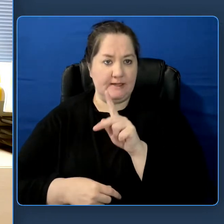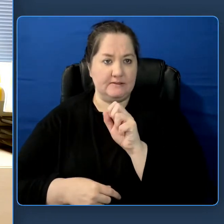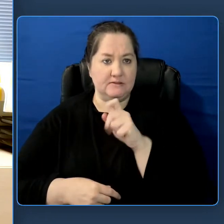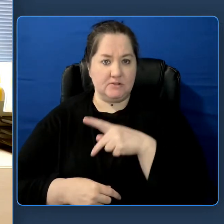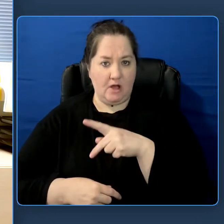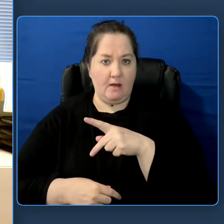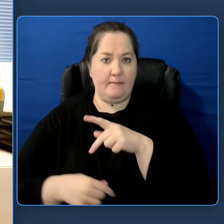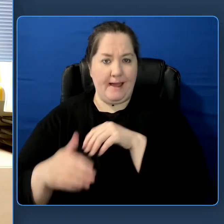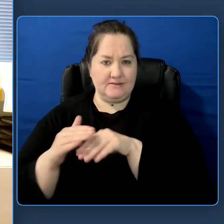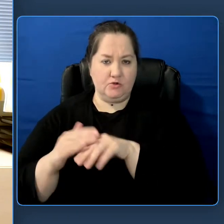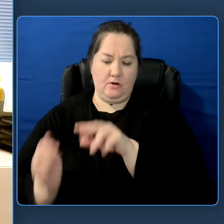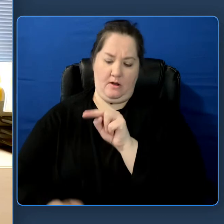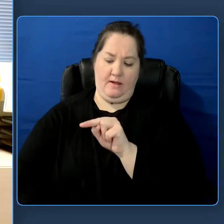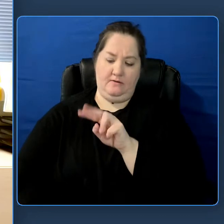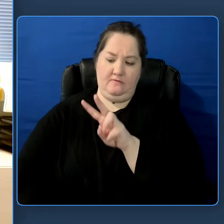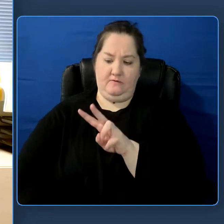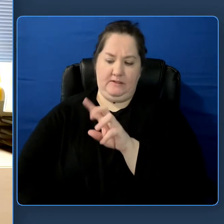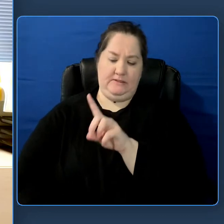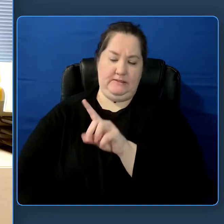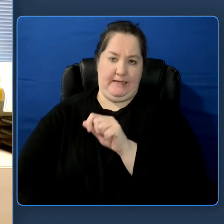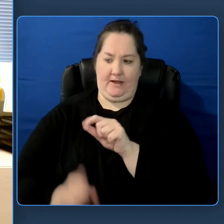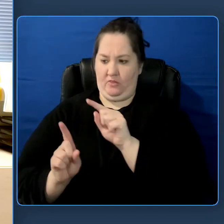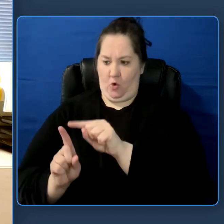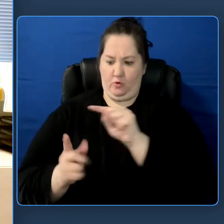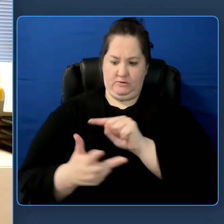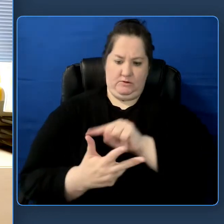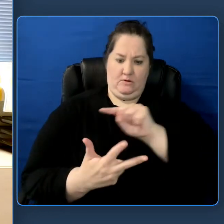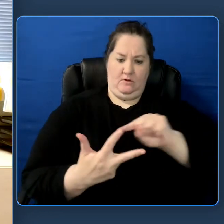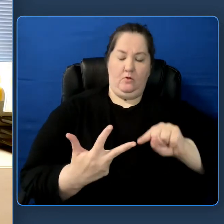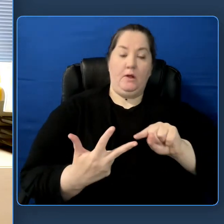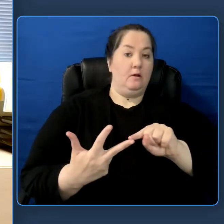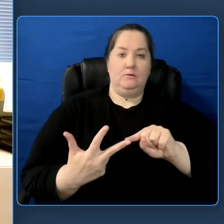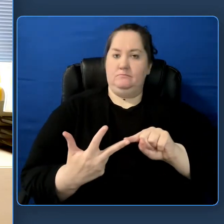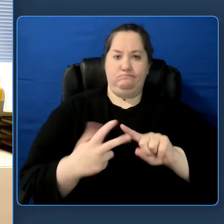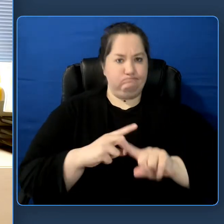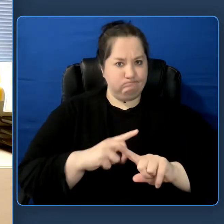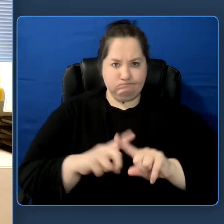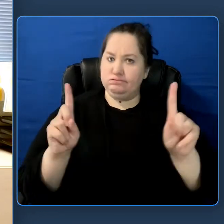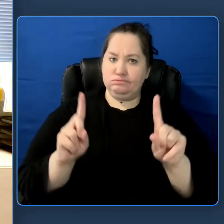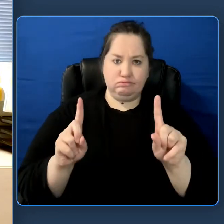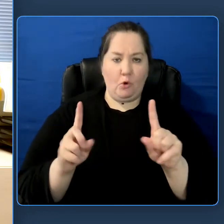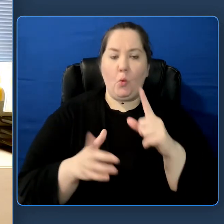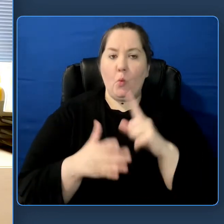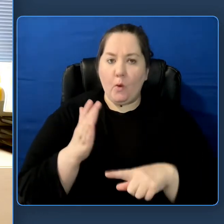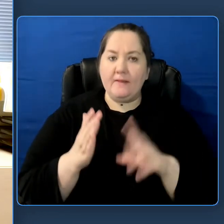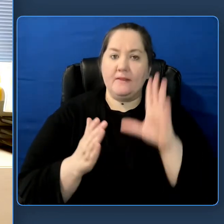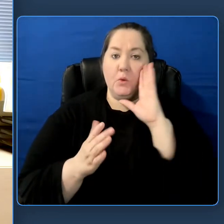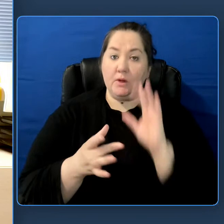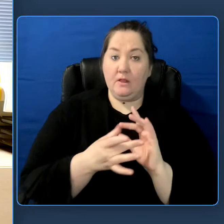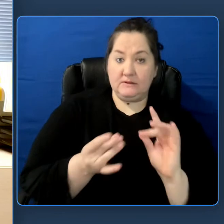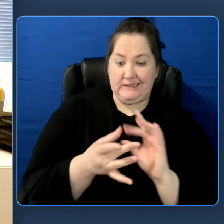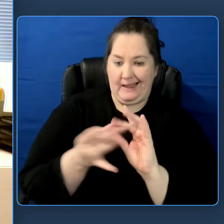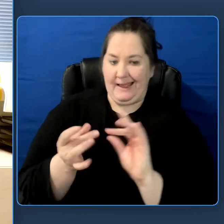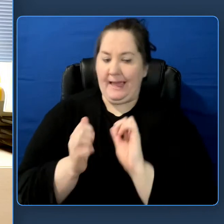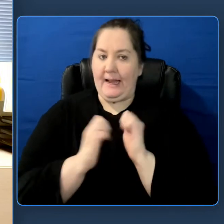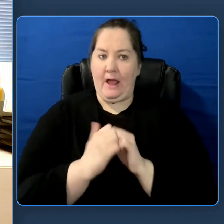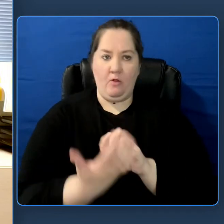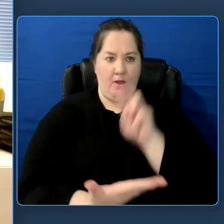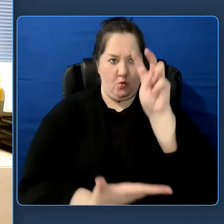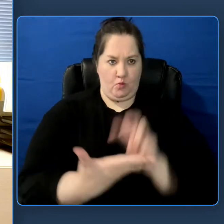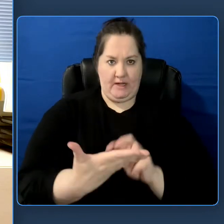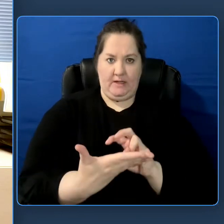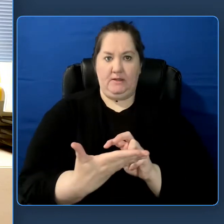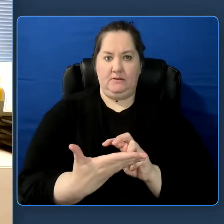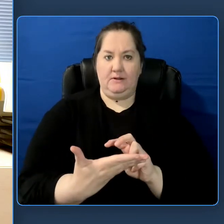NVDA. There's literally a difference in what they're going to say and the way they read